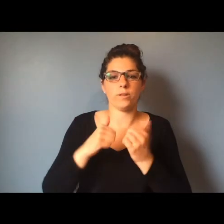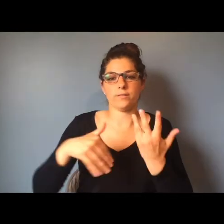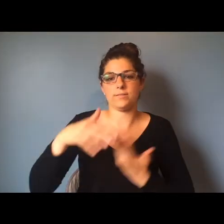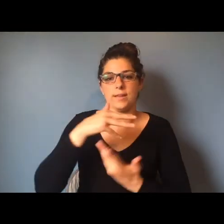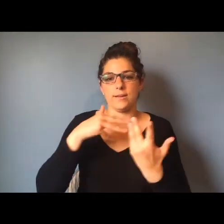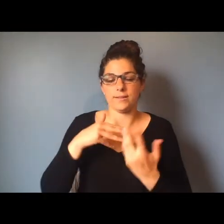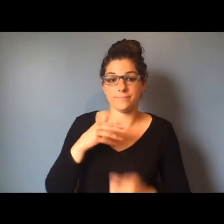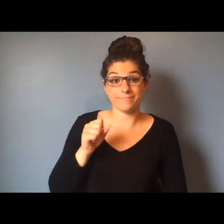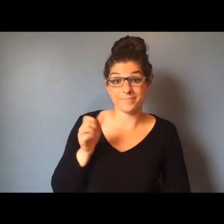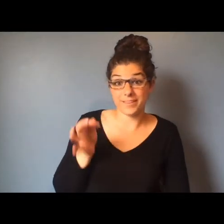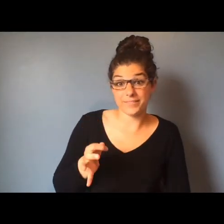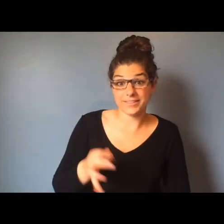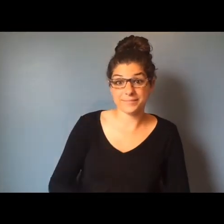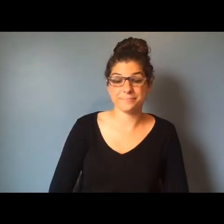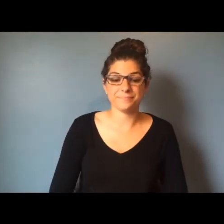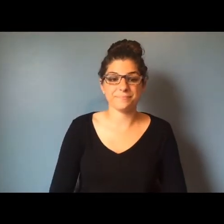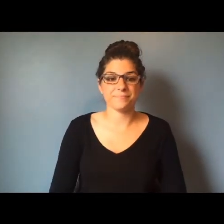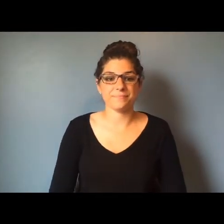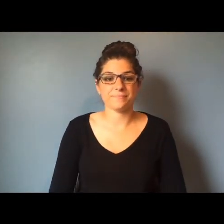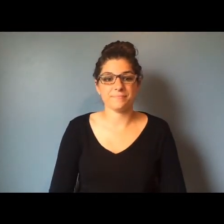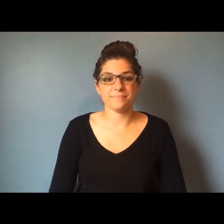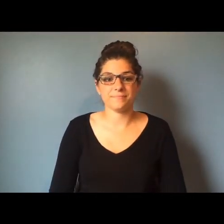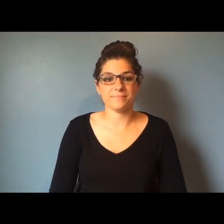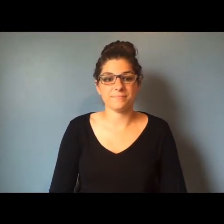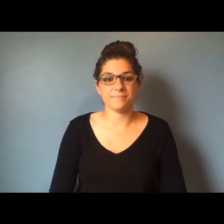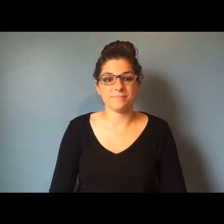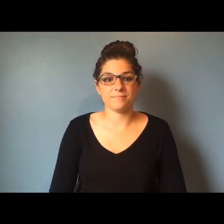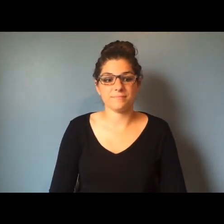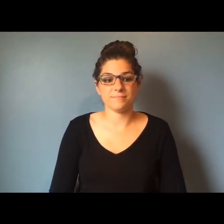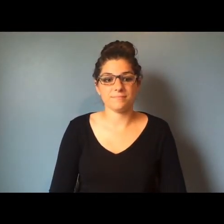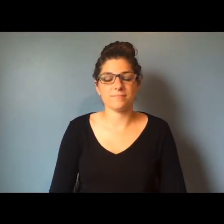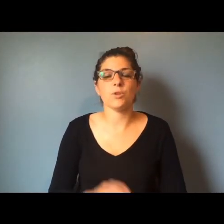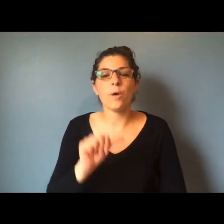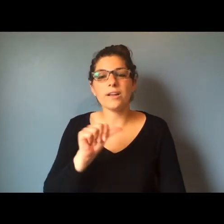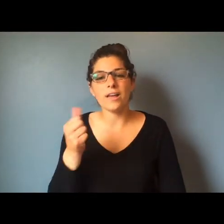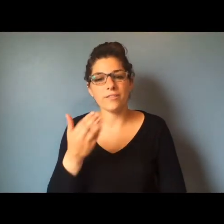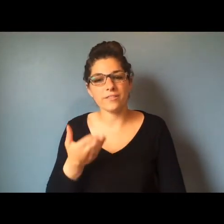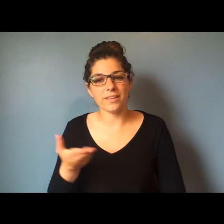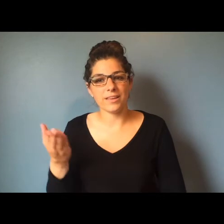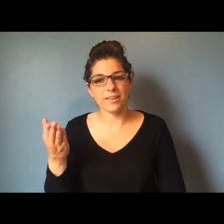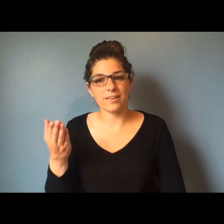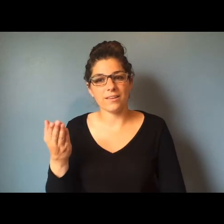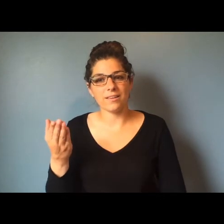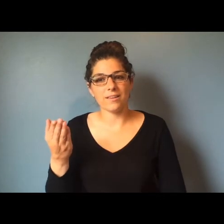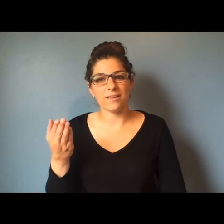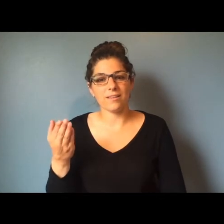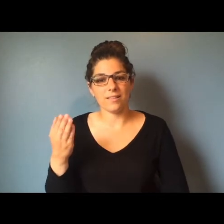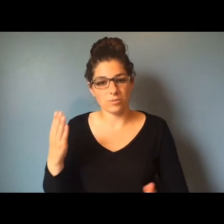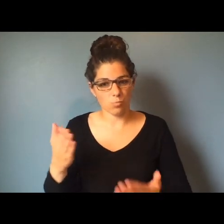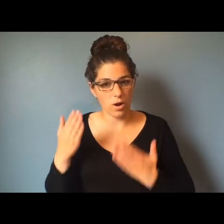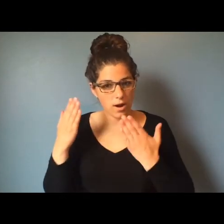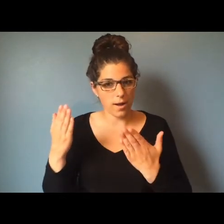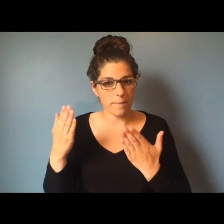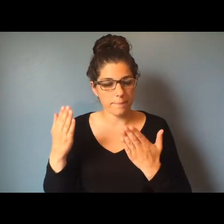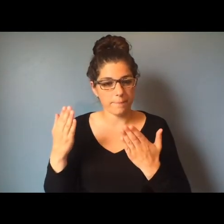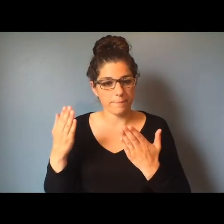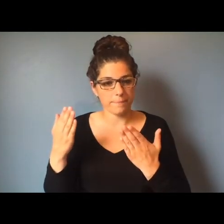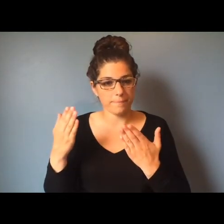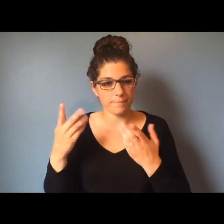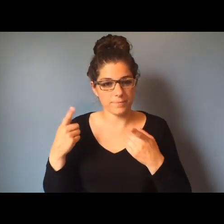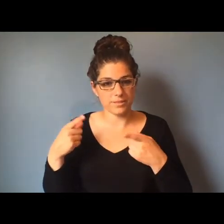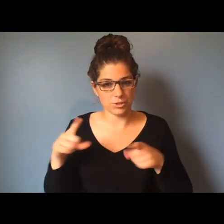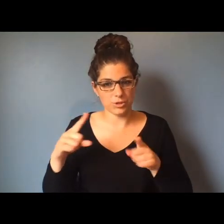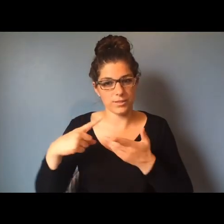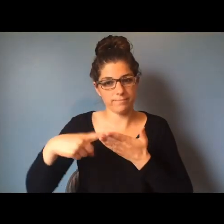Definitely. So another thing that I think that gets brought up during the